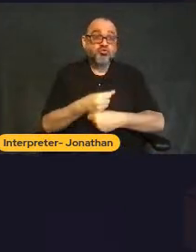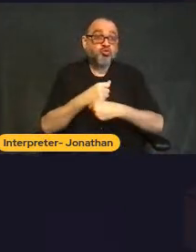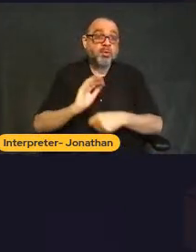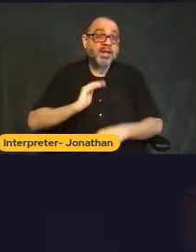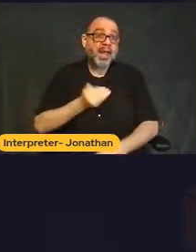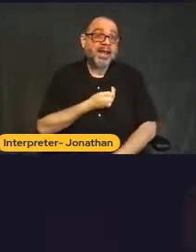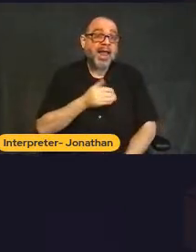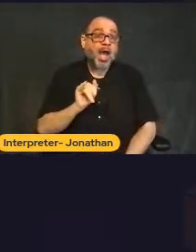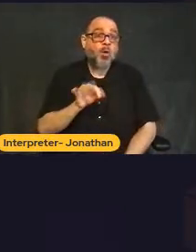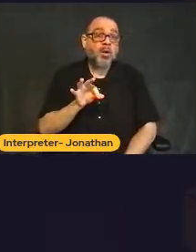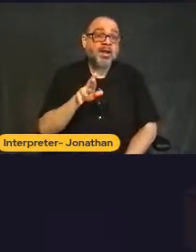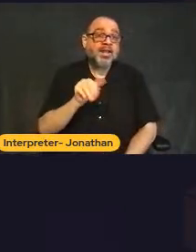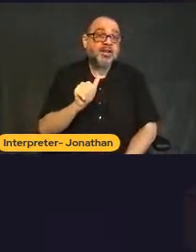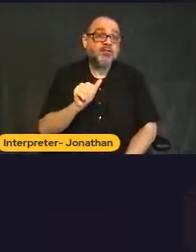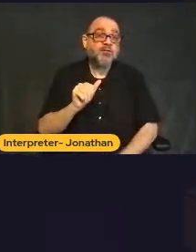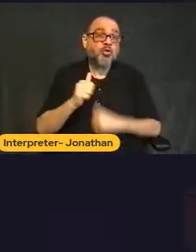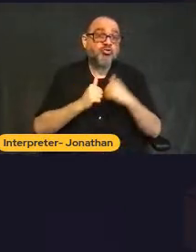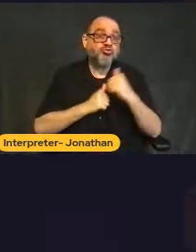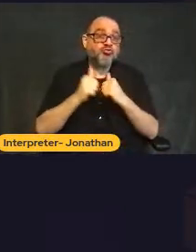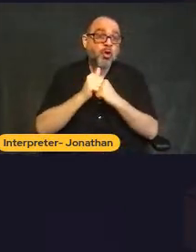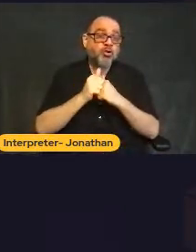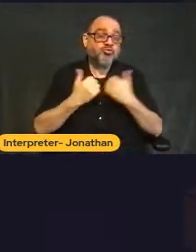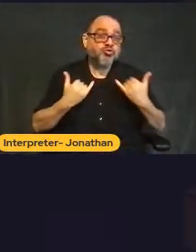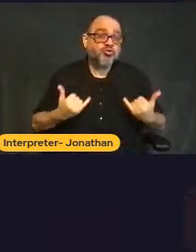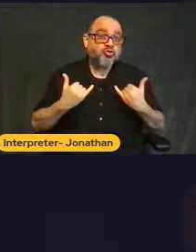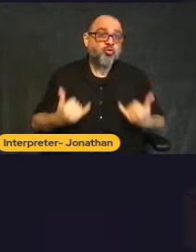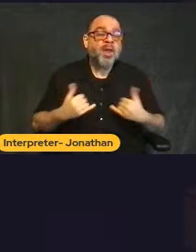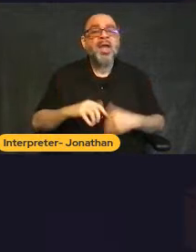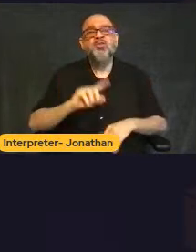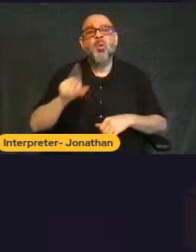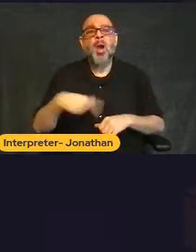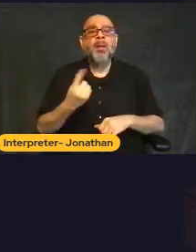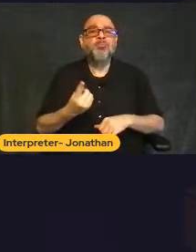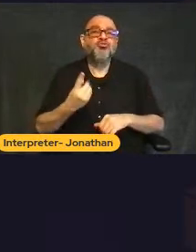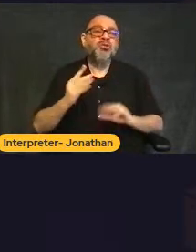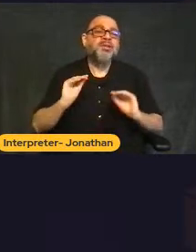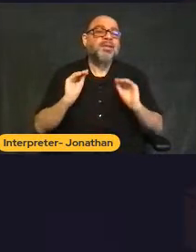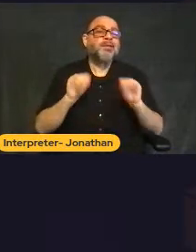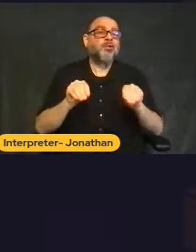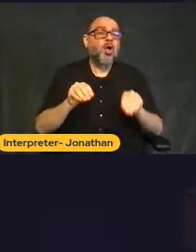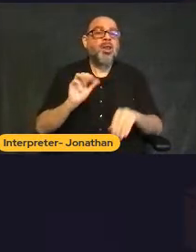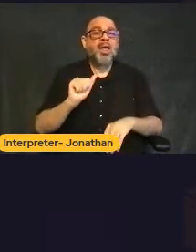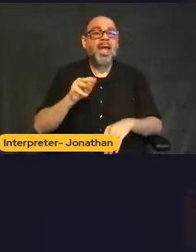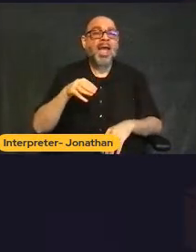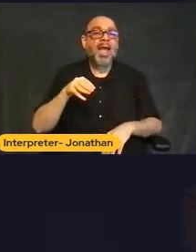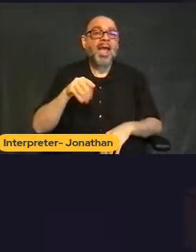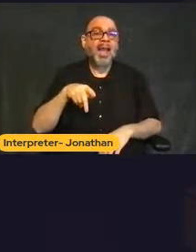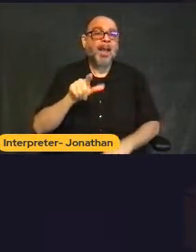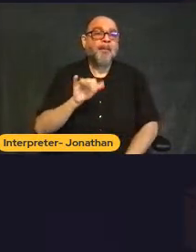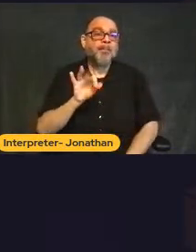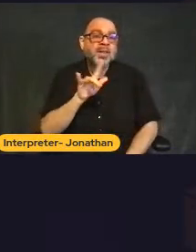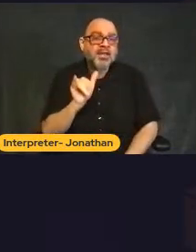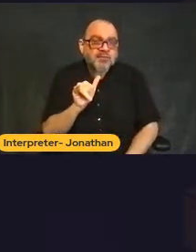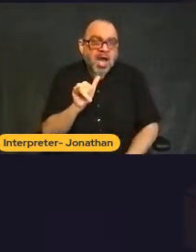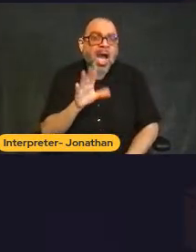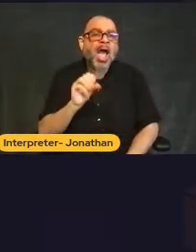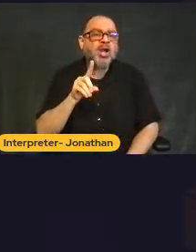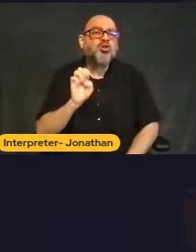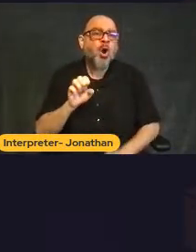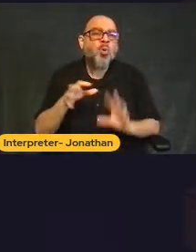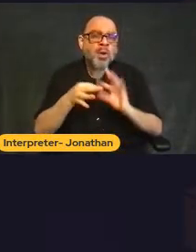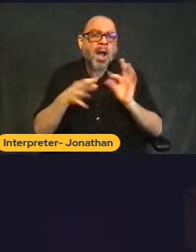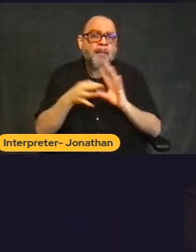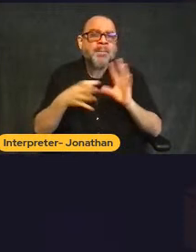today. So I'm just installing Amplify, code commit, Lambda, and API